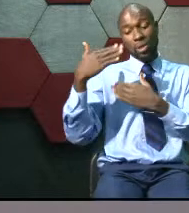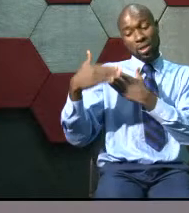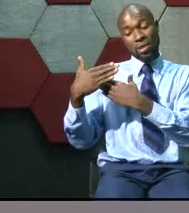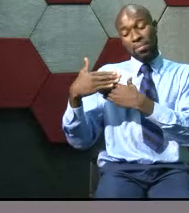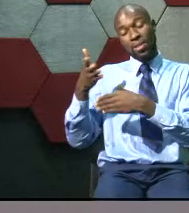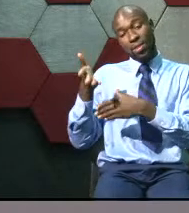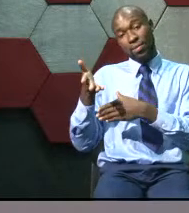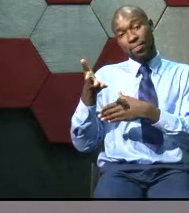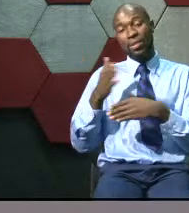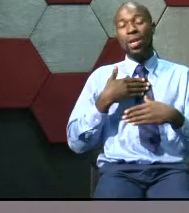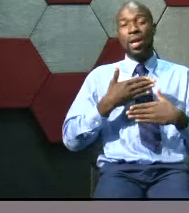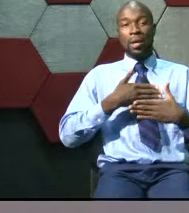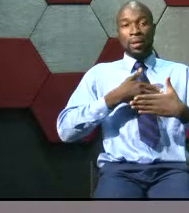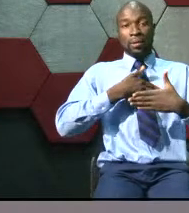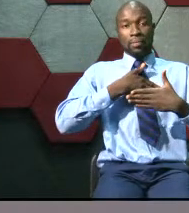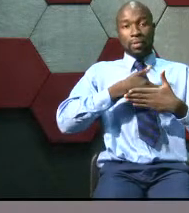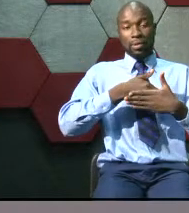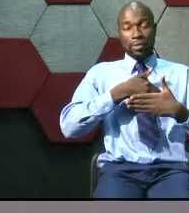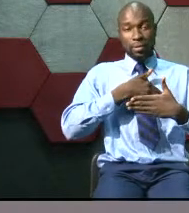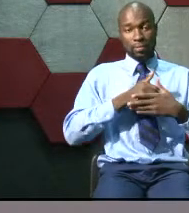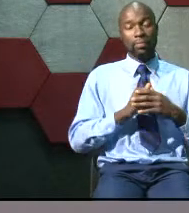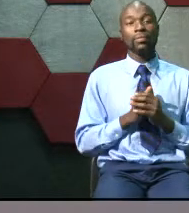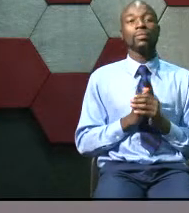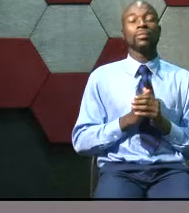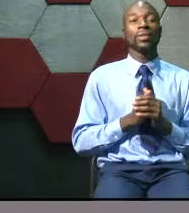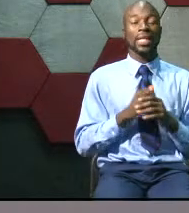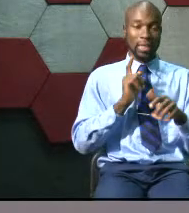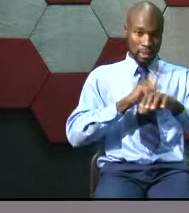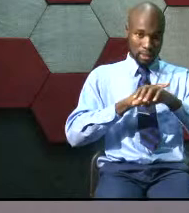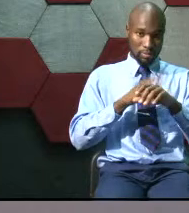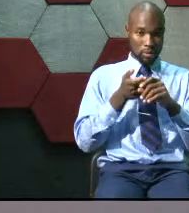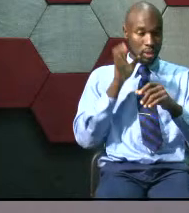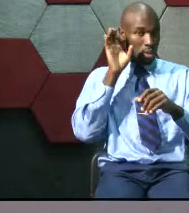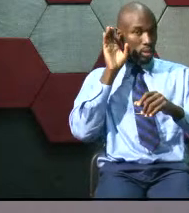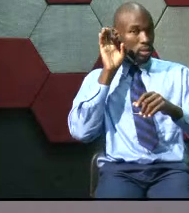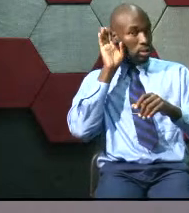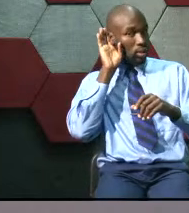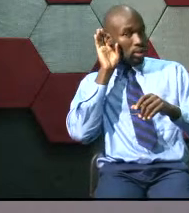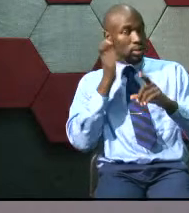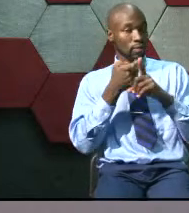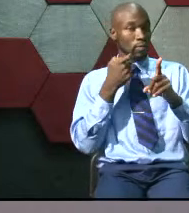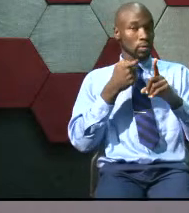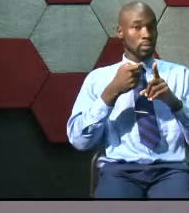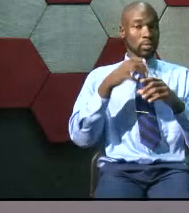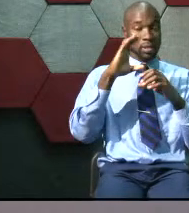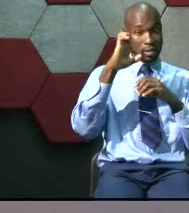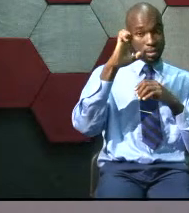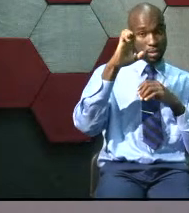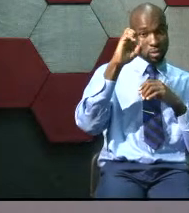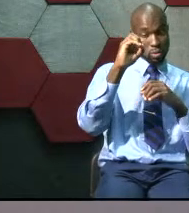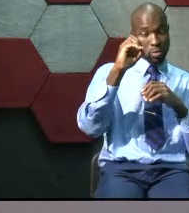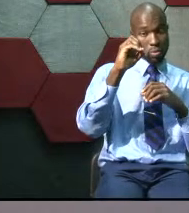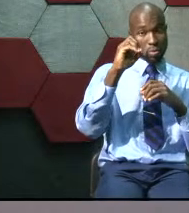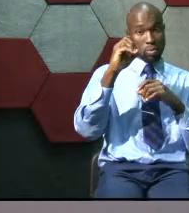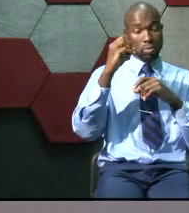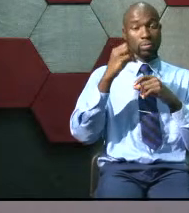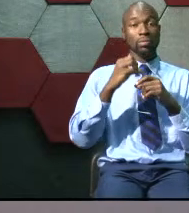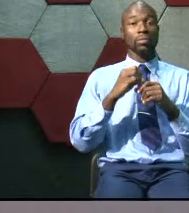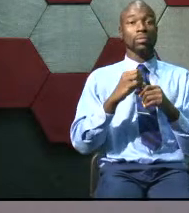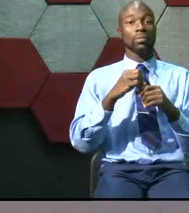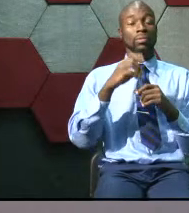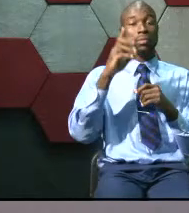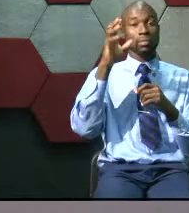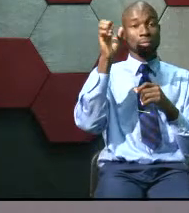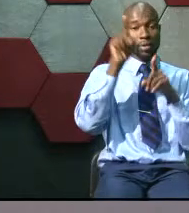Right? Yeah. Deep breaths. And as we go now to hear from Mr. Peter Ndegwa, who the winners in the technology category